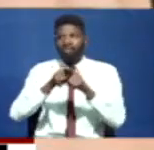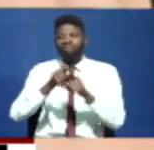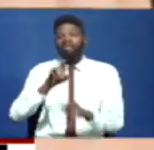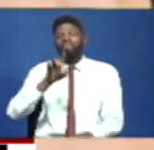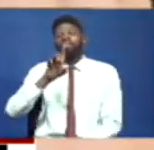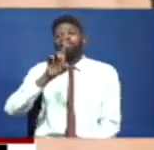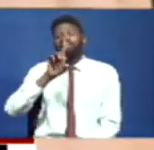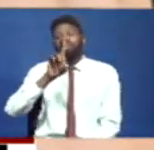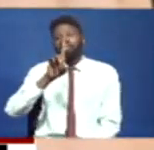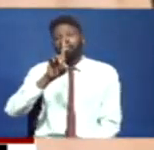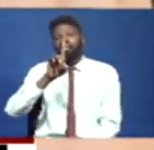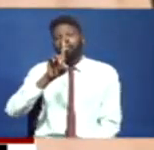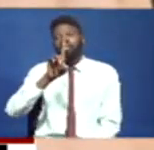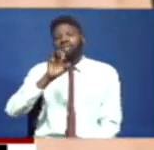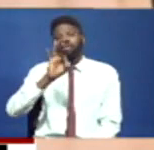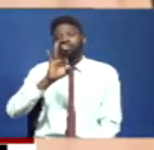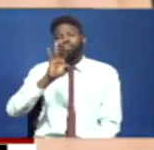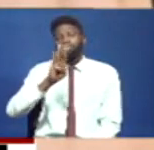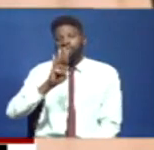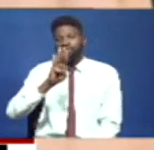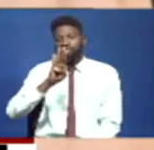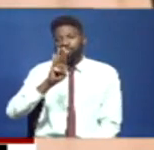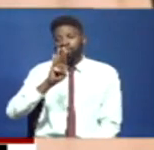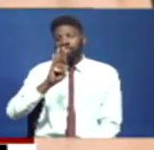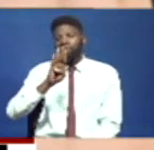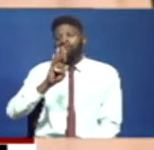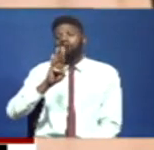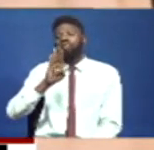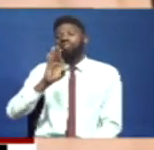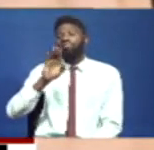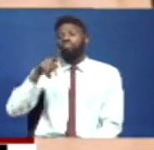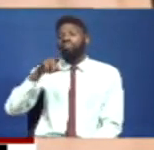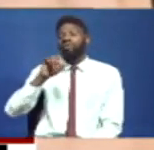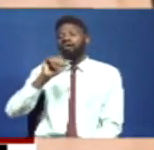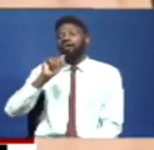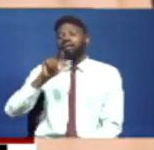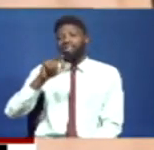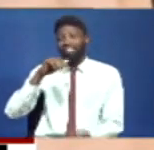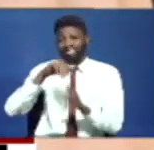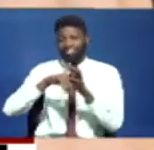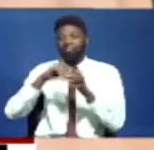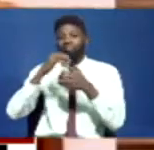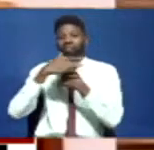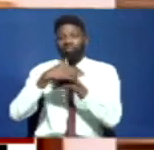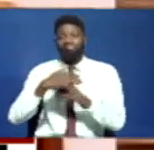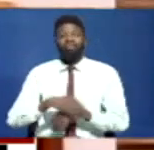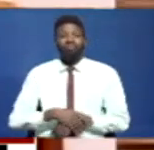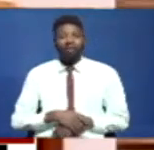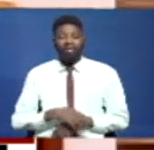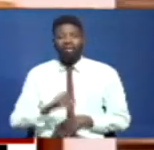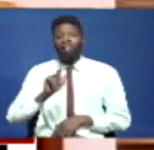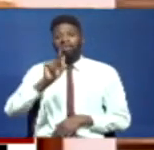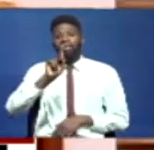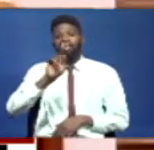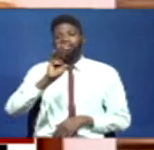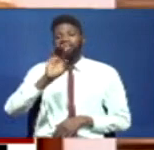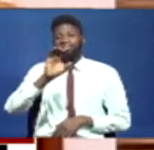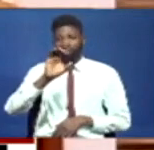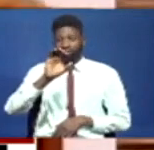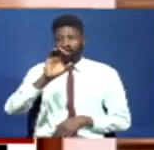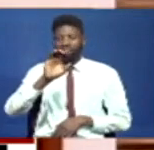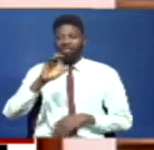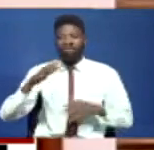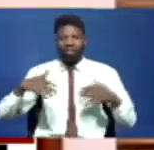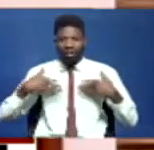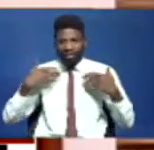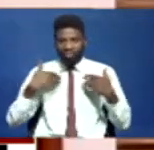Pokal, that is in Germany. KBC fraternity is very excited for this enormous task that